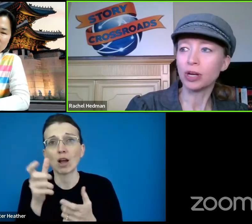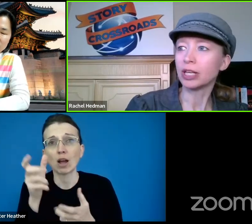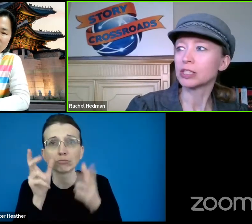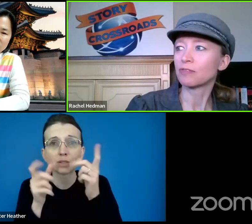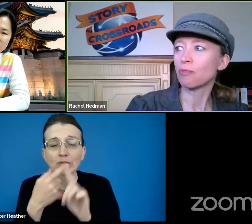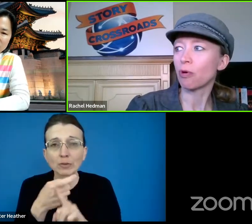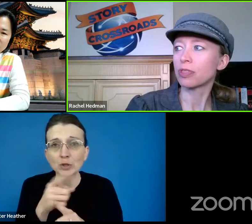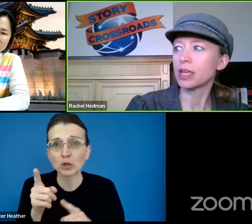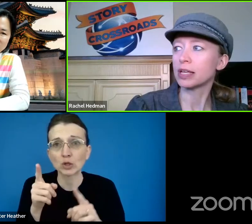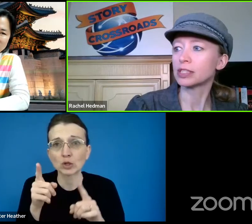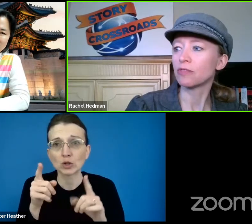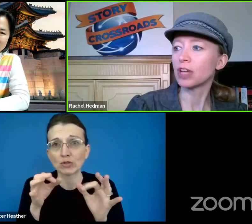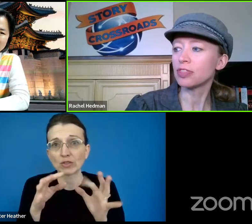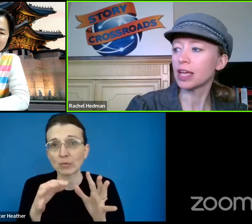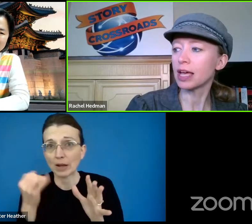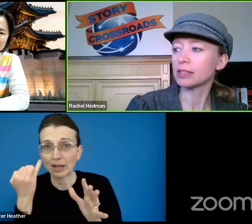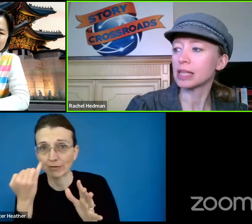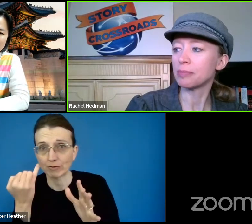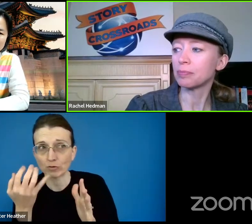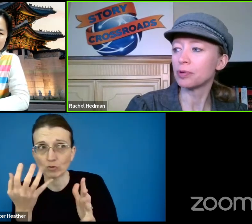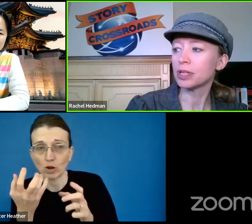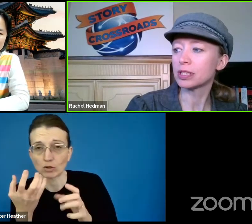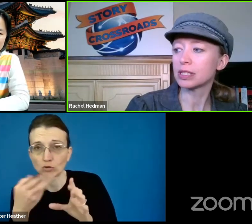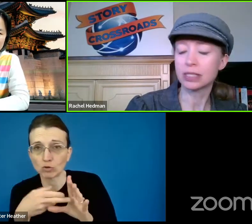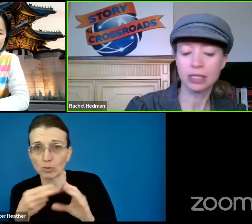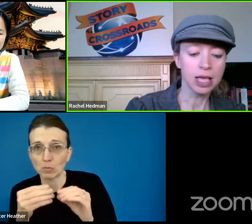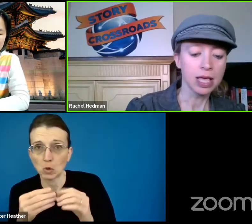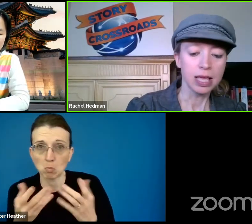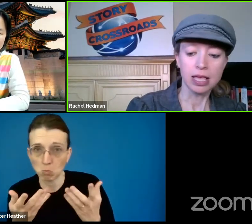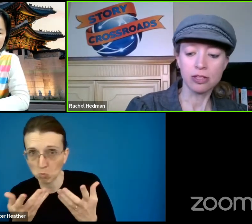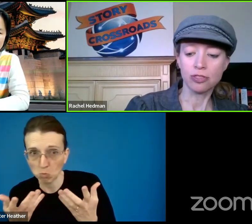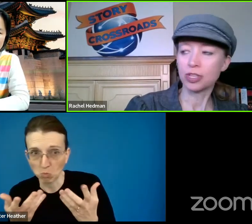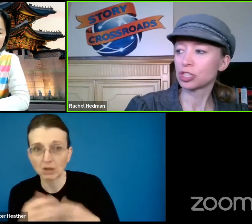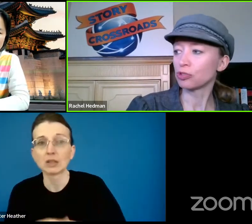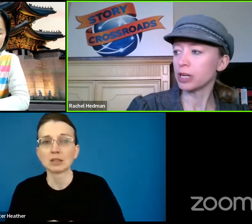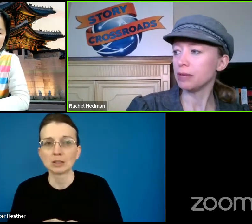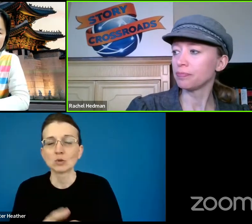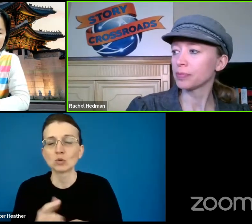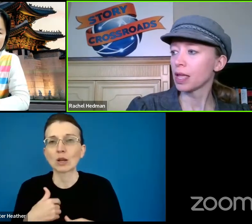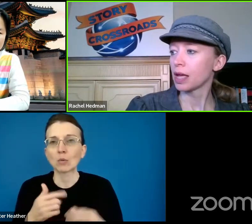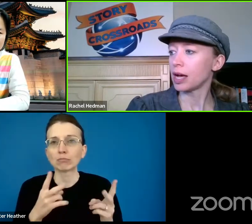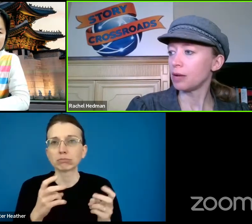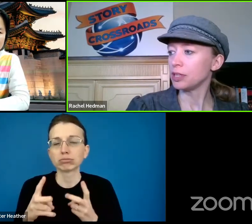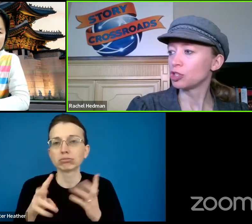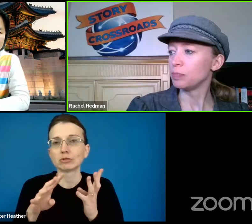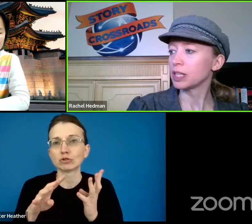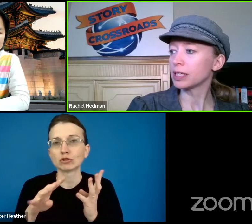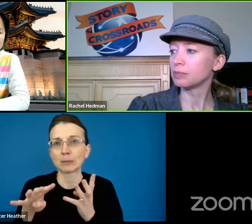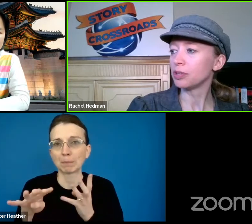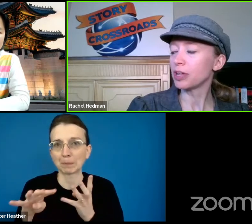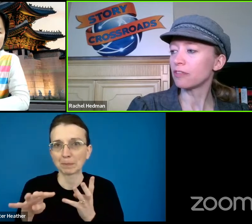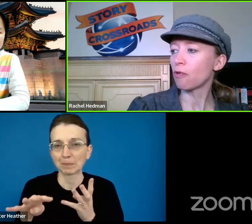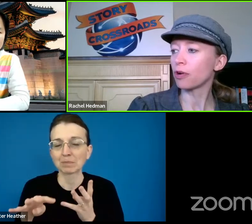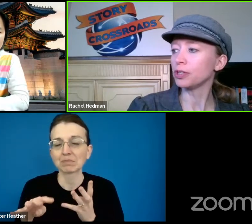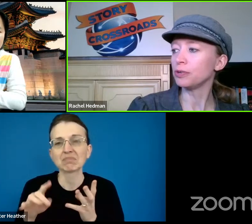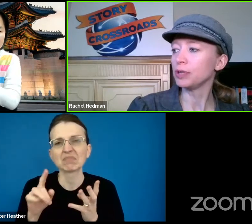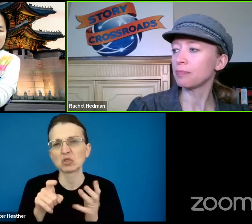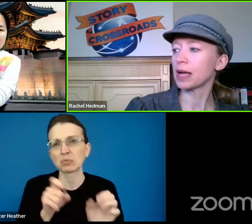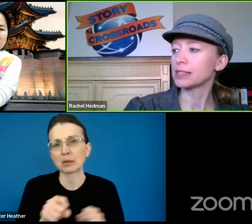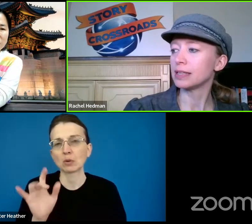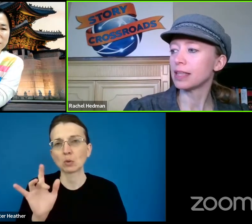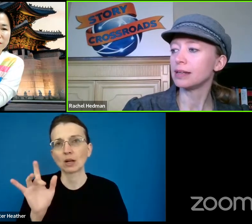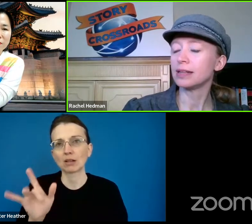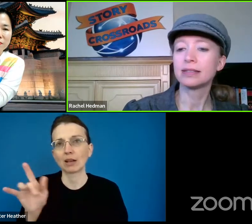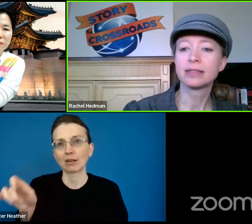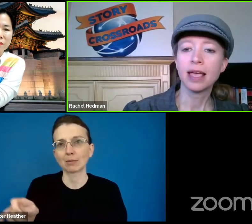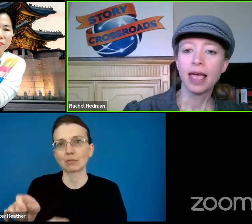on joining us for more things. So if nothing else, I'm going to put this in the stream. It should be clickable there for you. Yep,